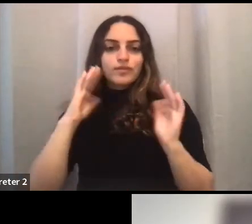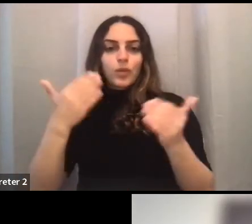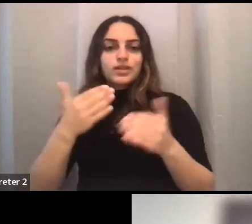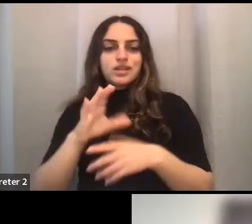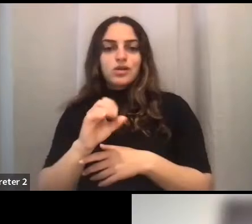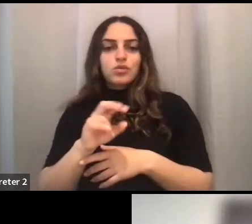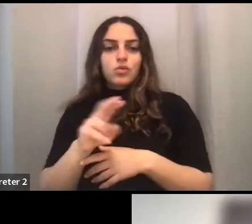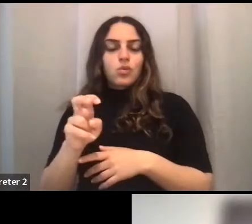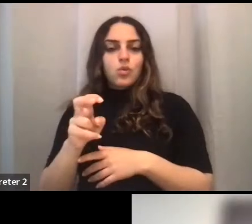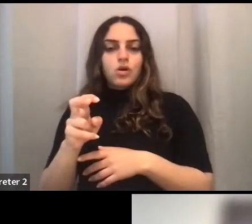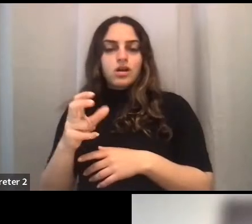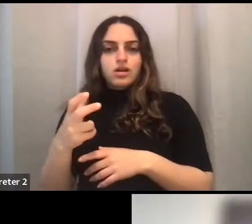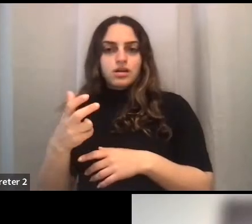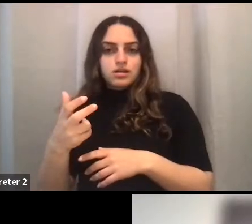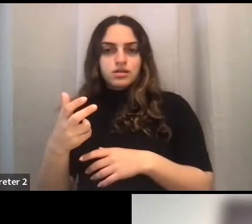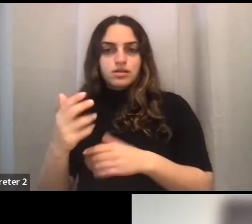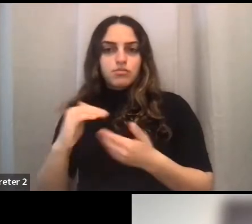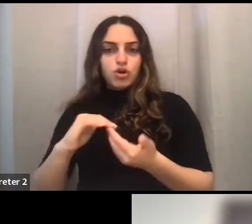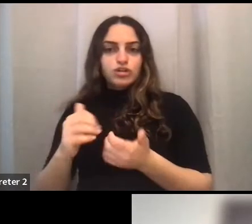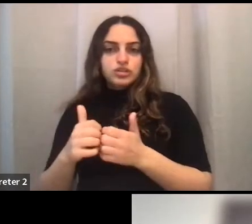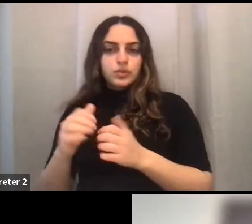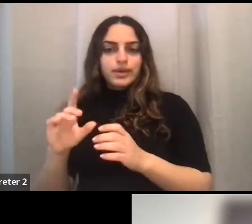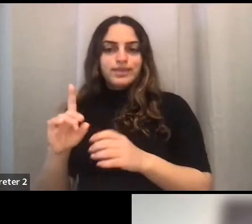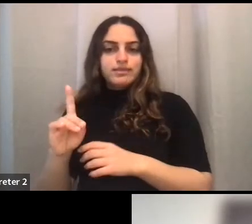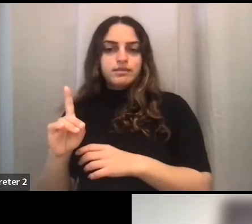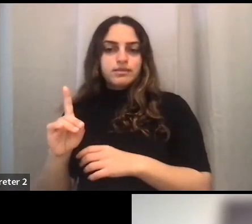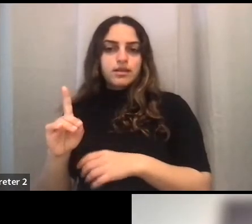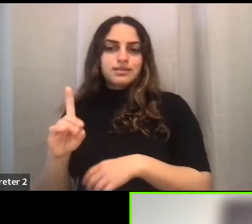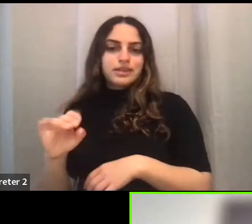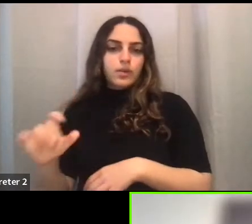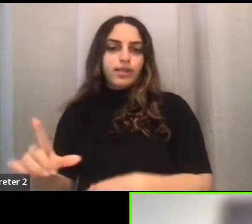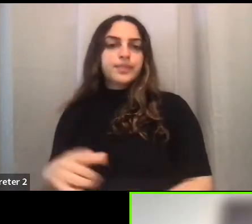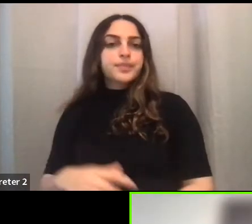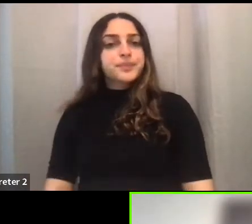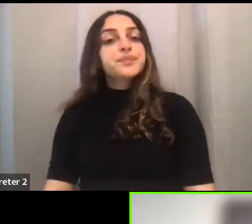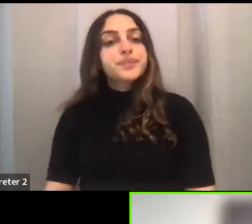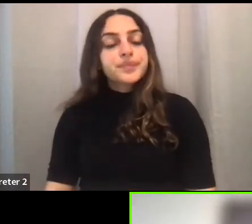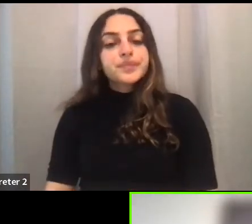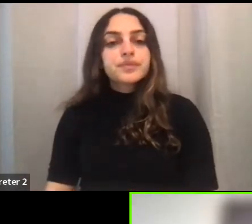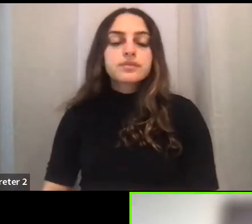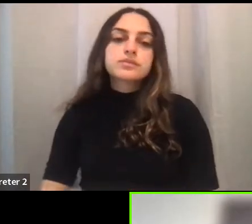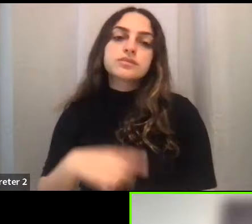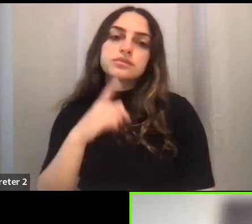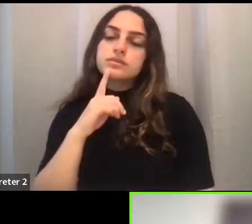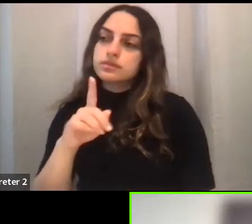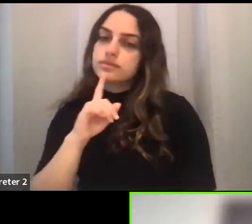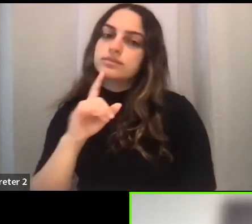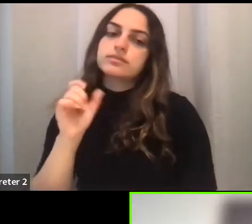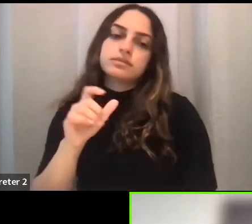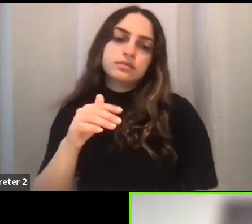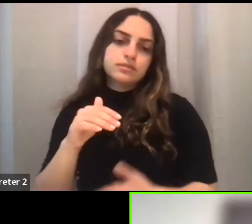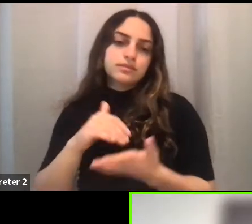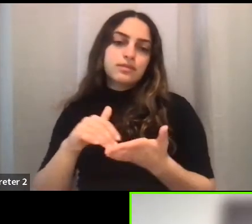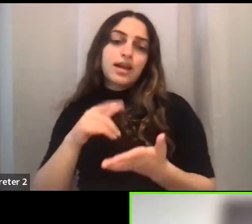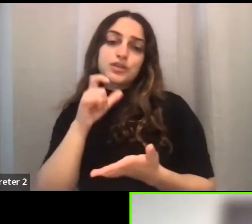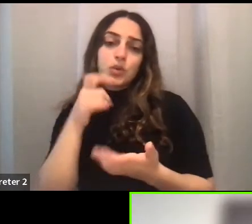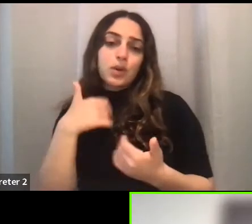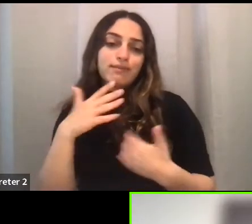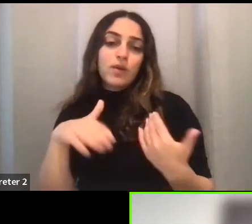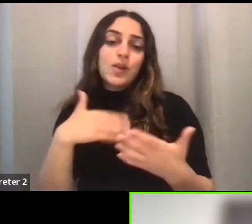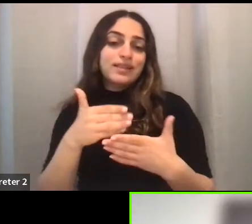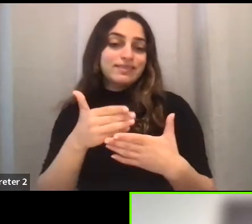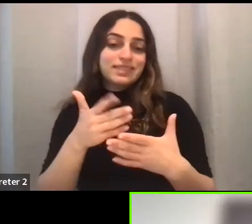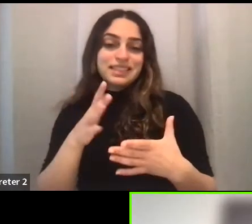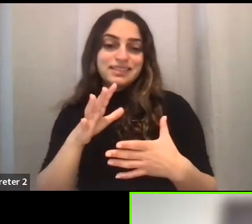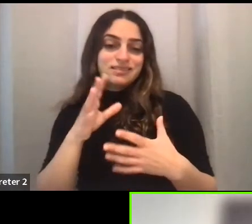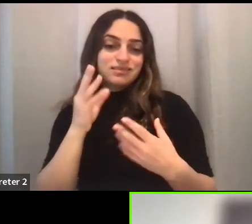um long-standing um partnership with department of labor sure so um forgive me i i don't have all the context in terms